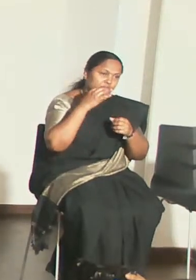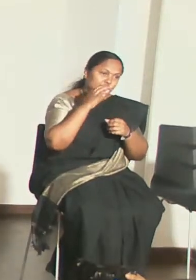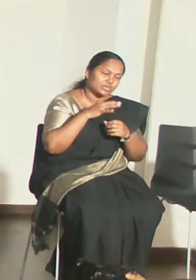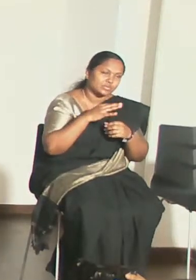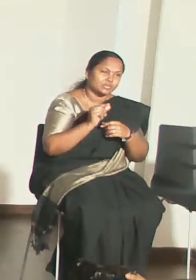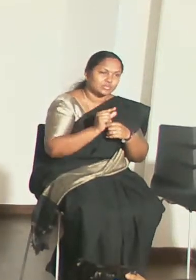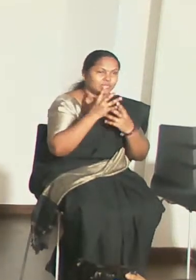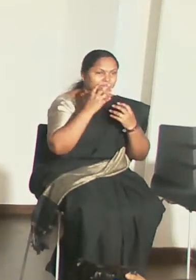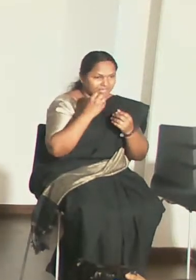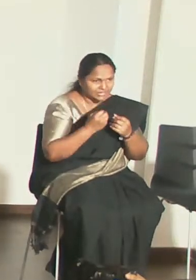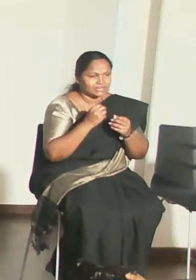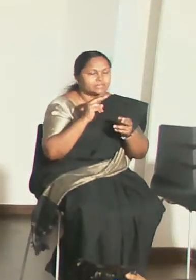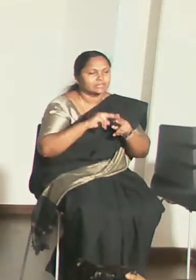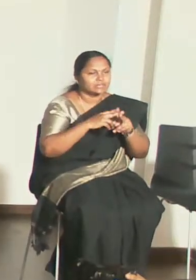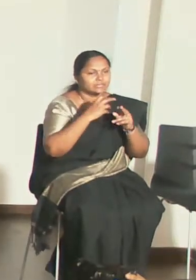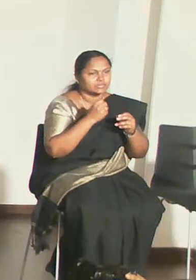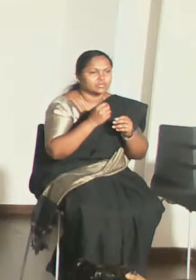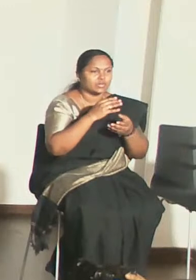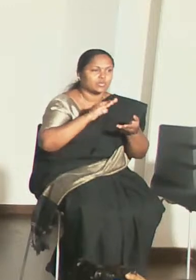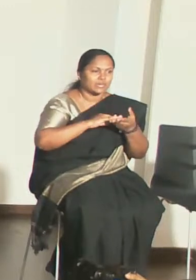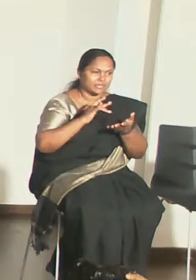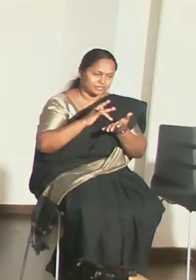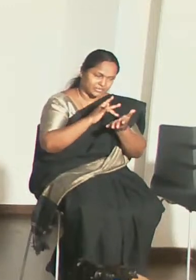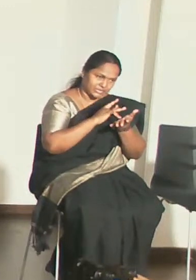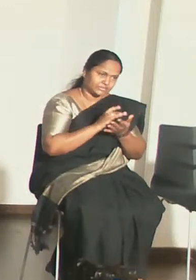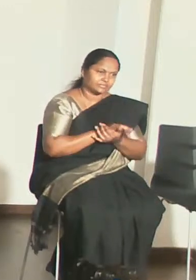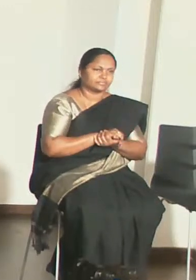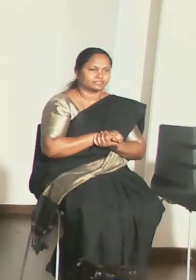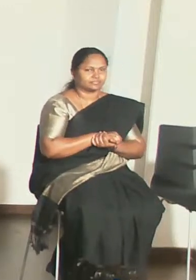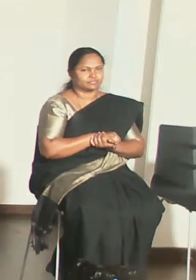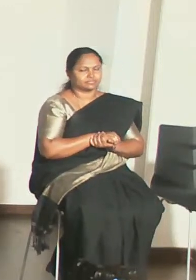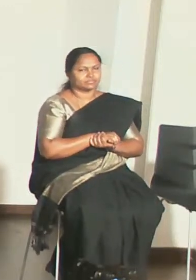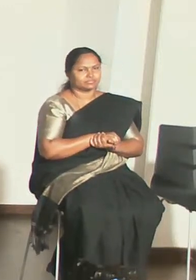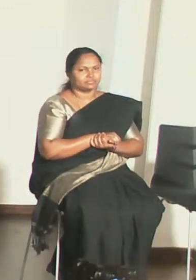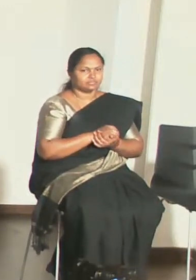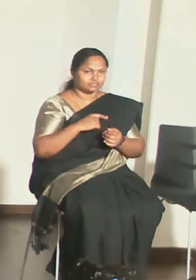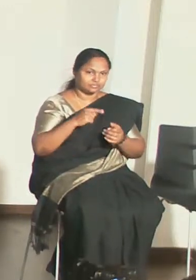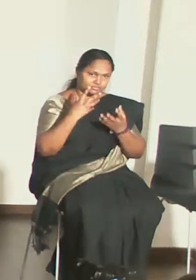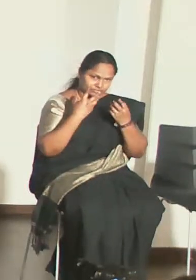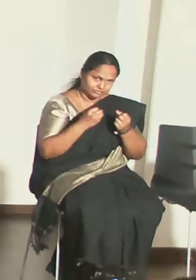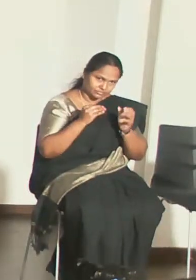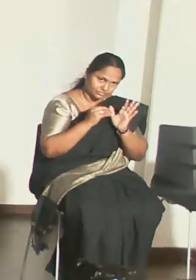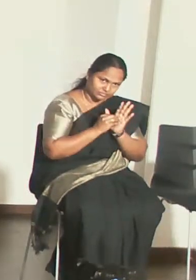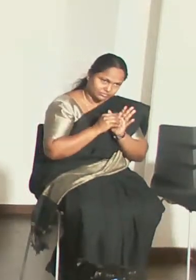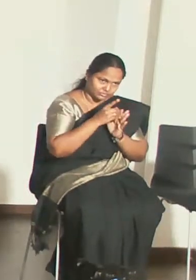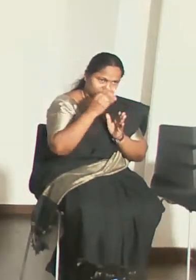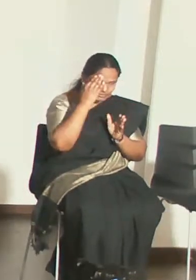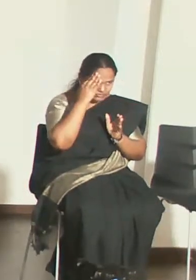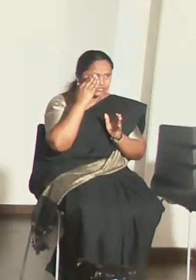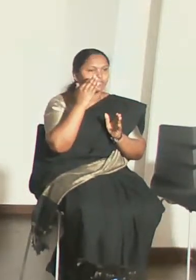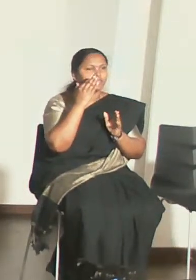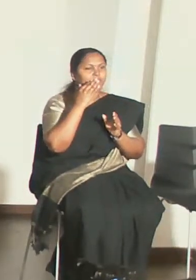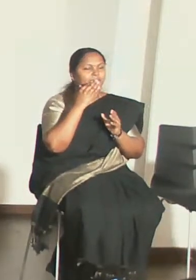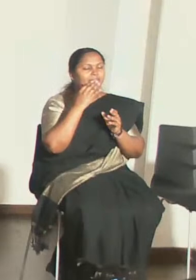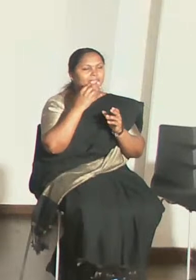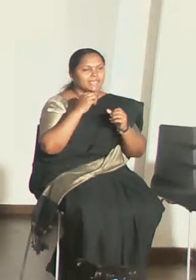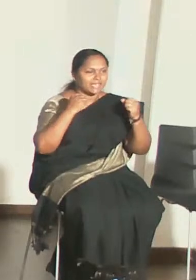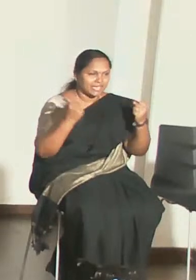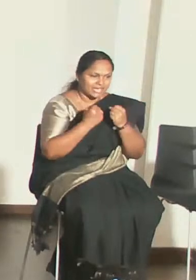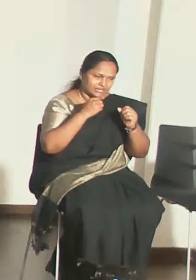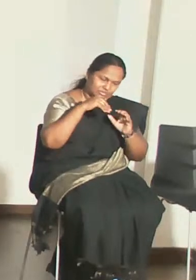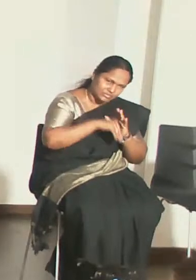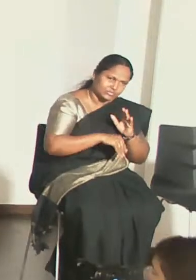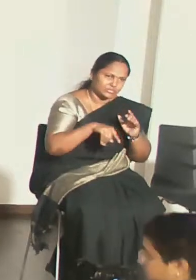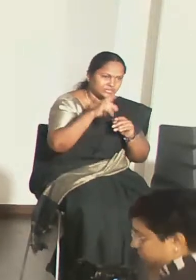bourgeoisie French sitting in his fireplace. But here we're sort of, activating doubt in a very sort